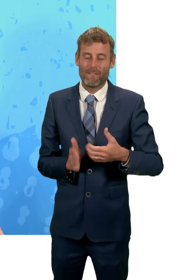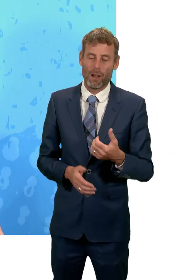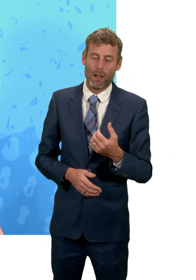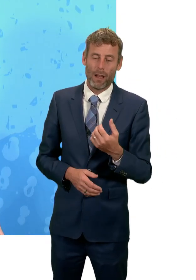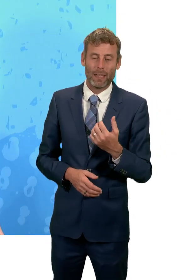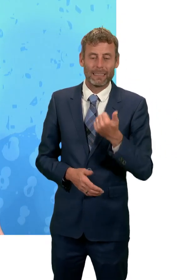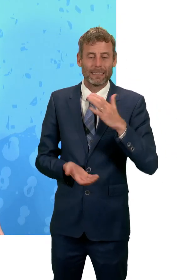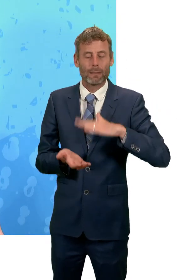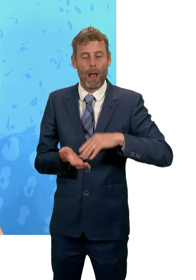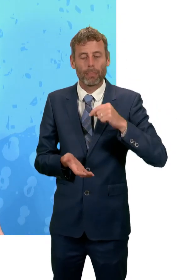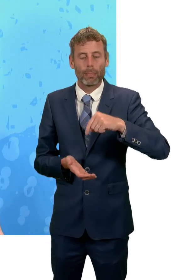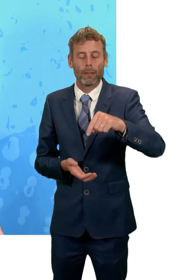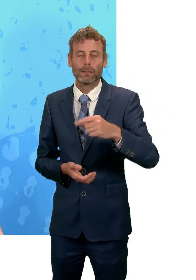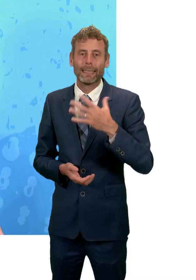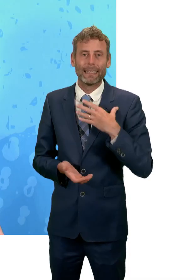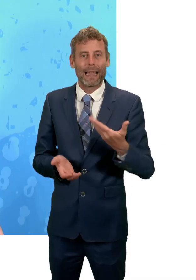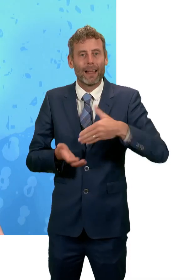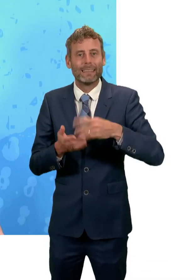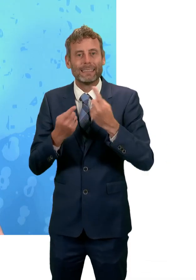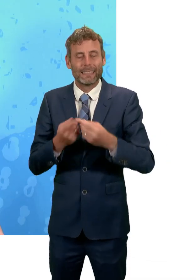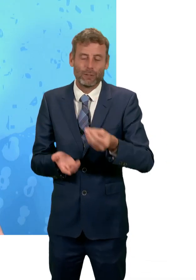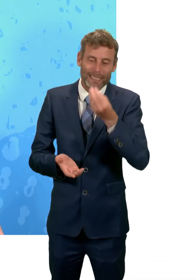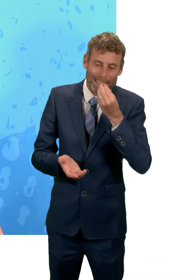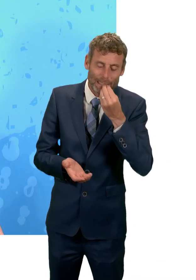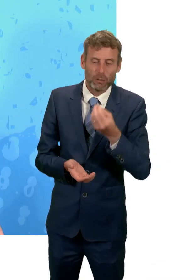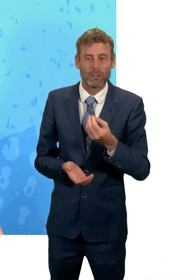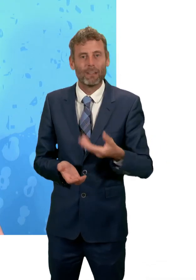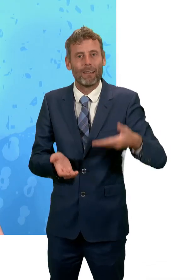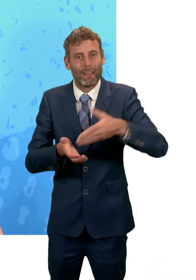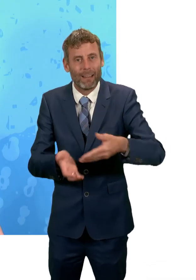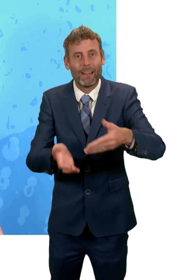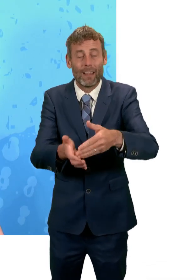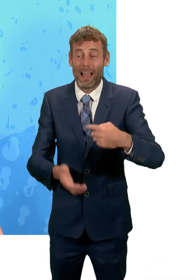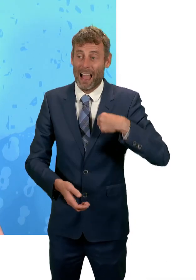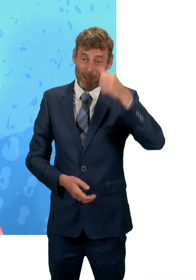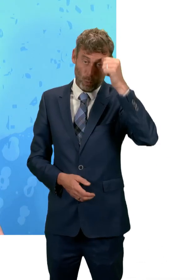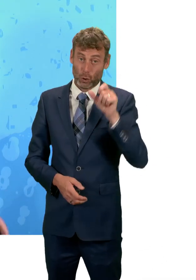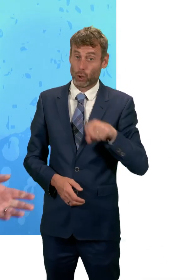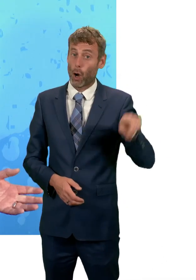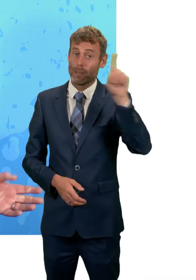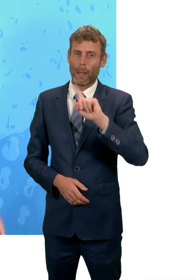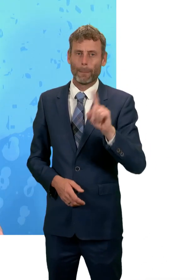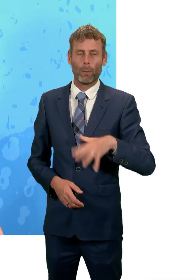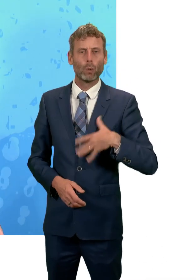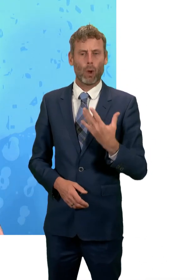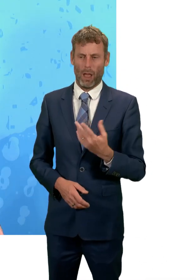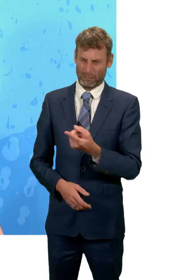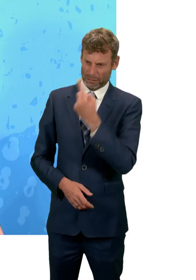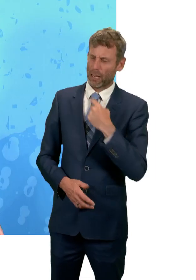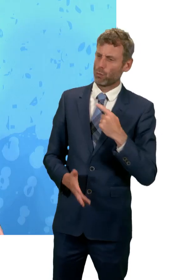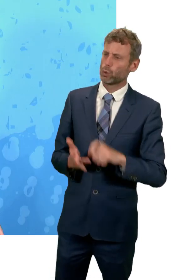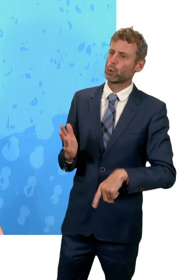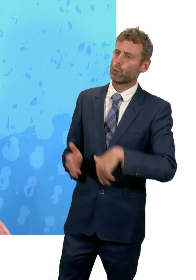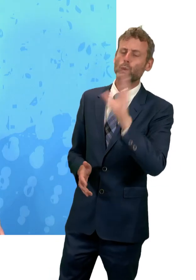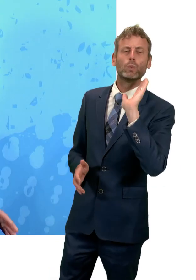up, but people still have to want it. And in Scotland, people don't like getting told what to do. There was a term that was kicking about